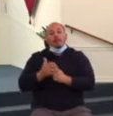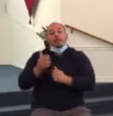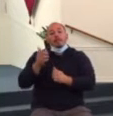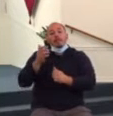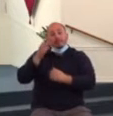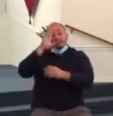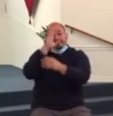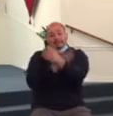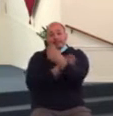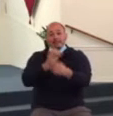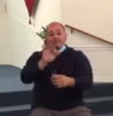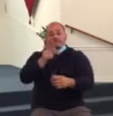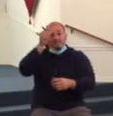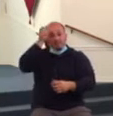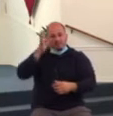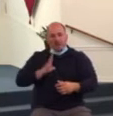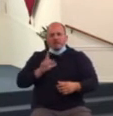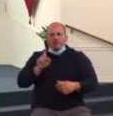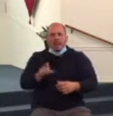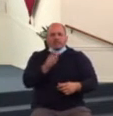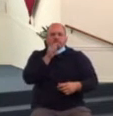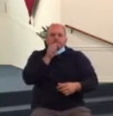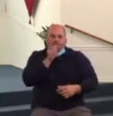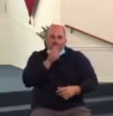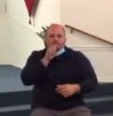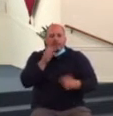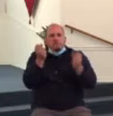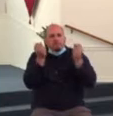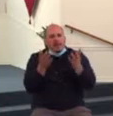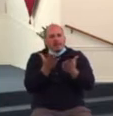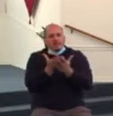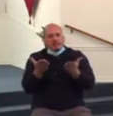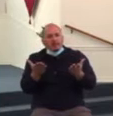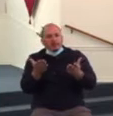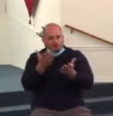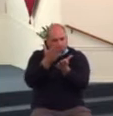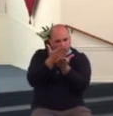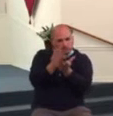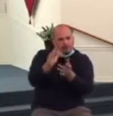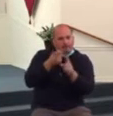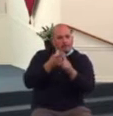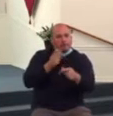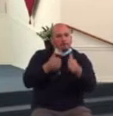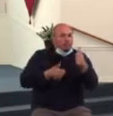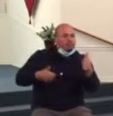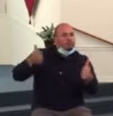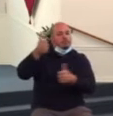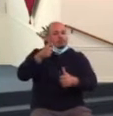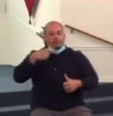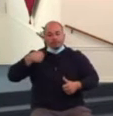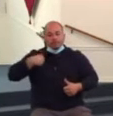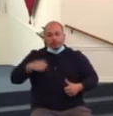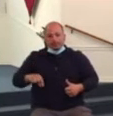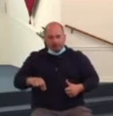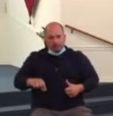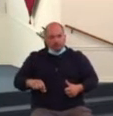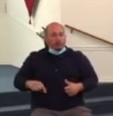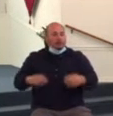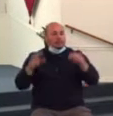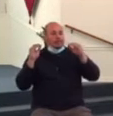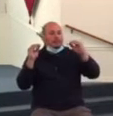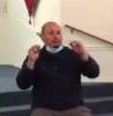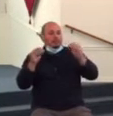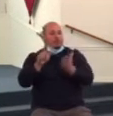things and be rejected by the elders, the chief priests, and the teachers of the law. And he must be